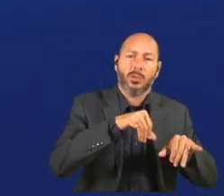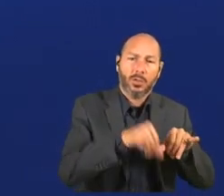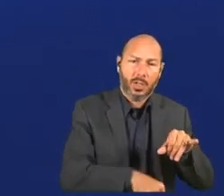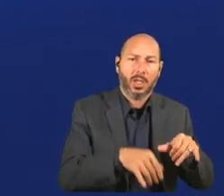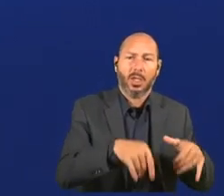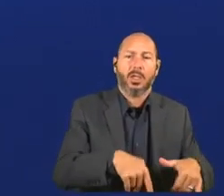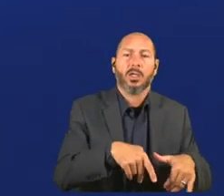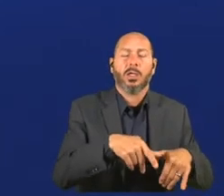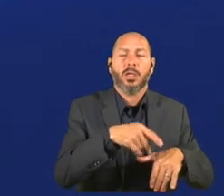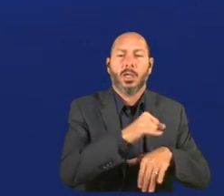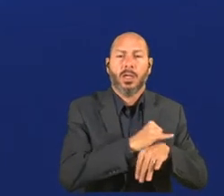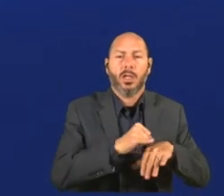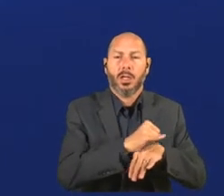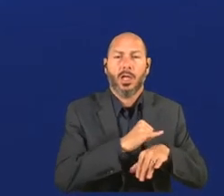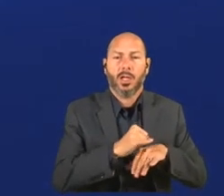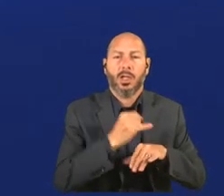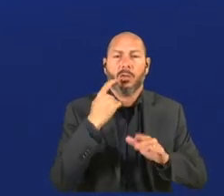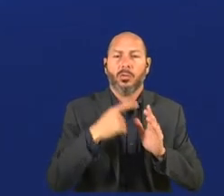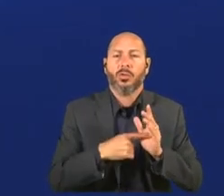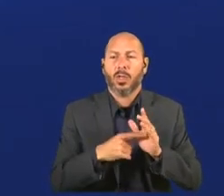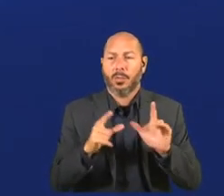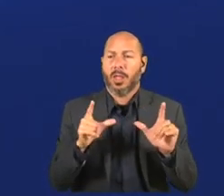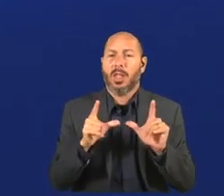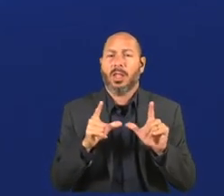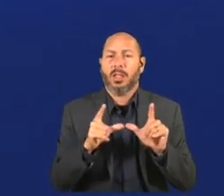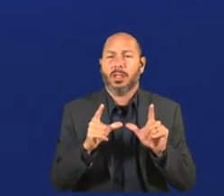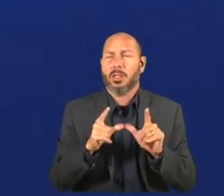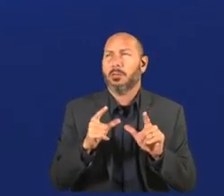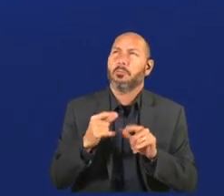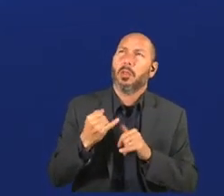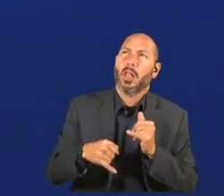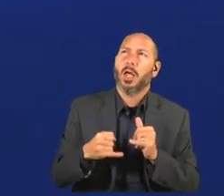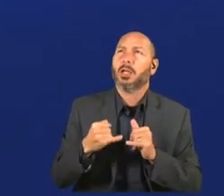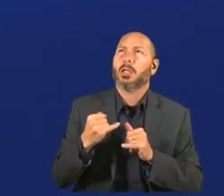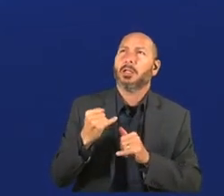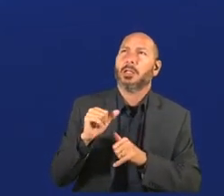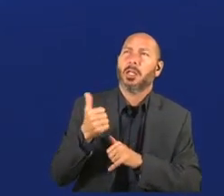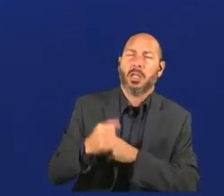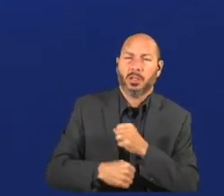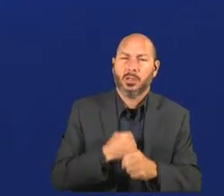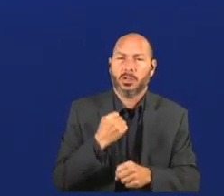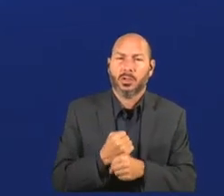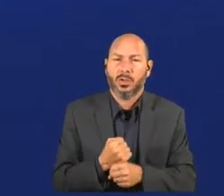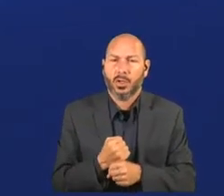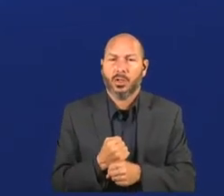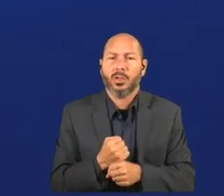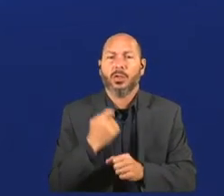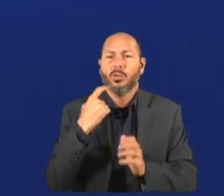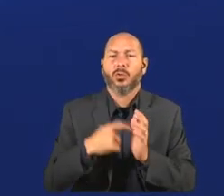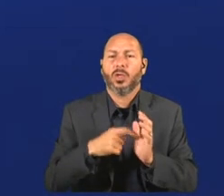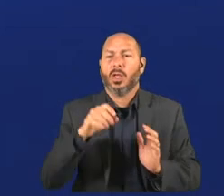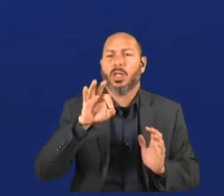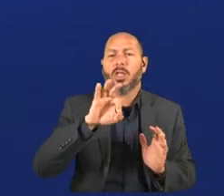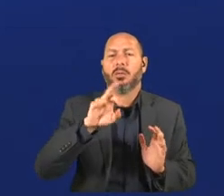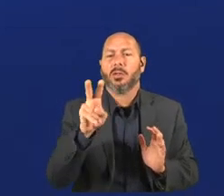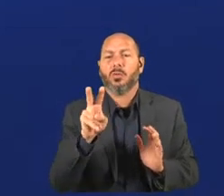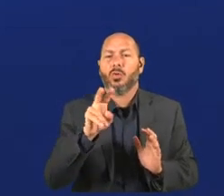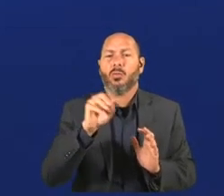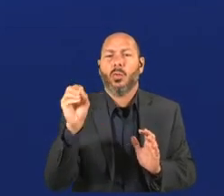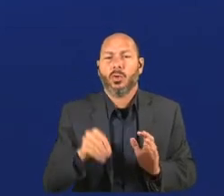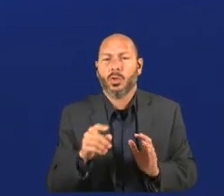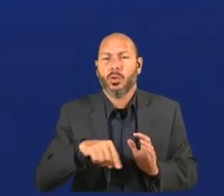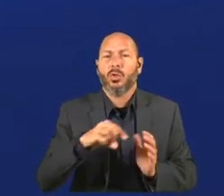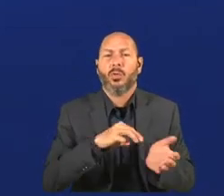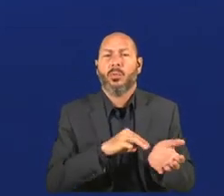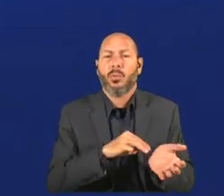licensing for the past 10 years, but we also did a survey and more than 92% of the physicians that took